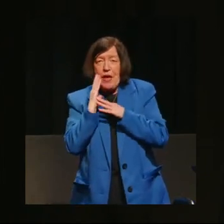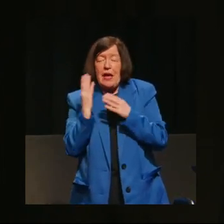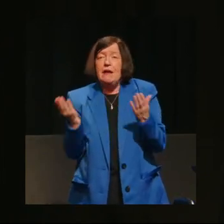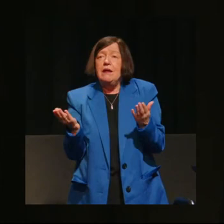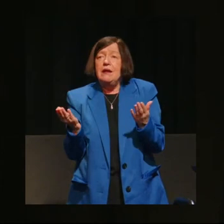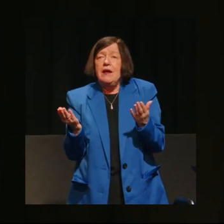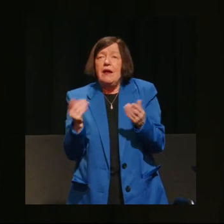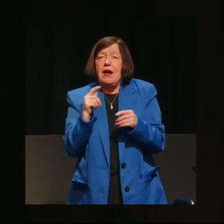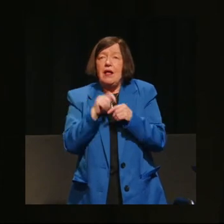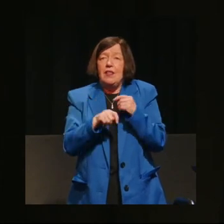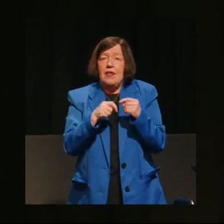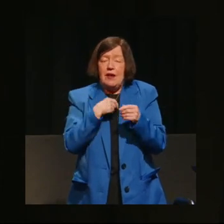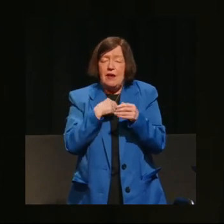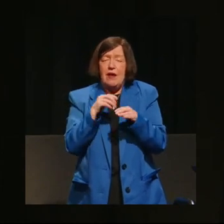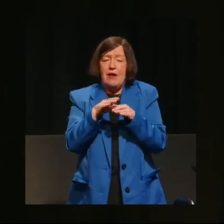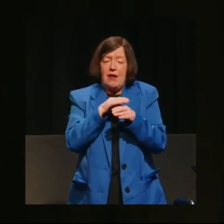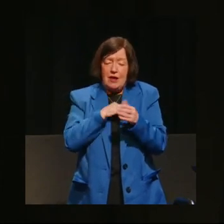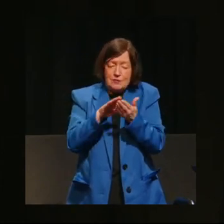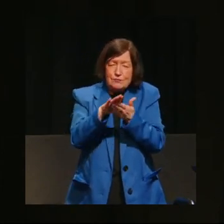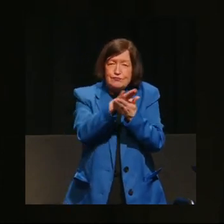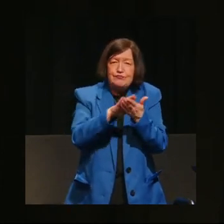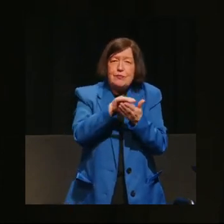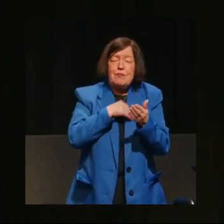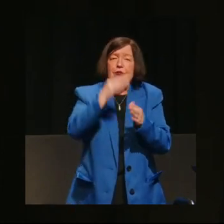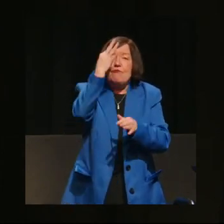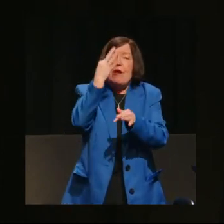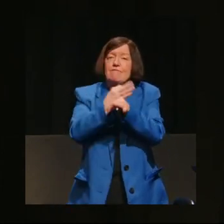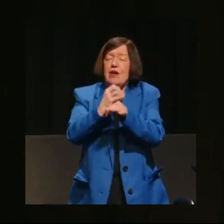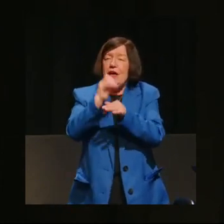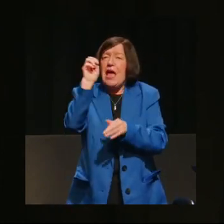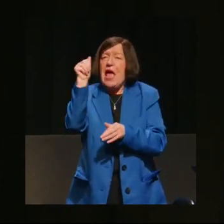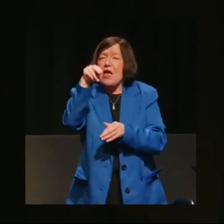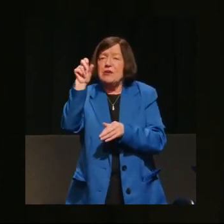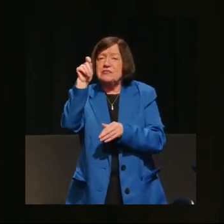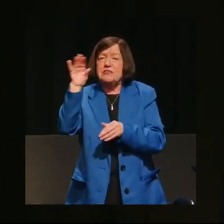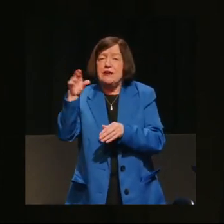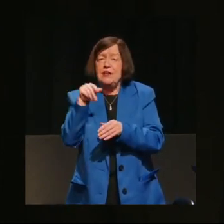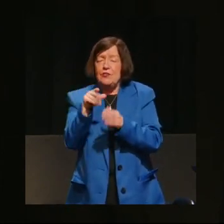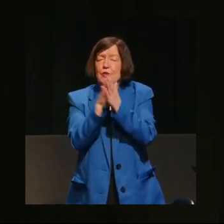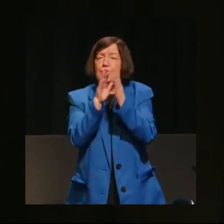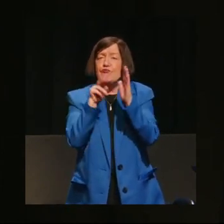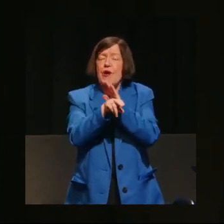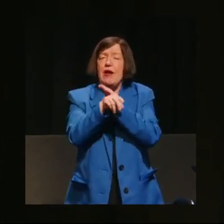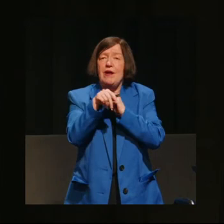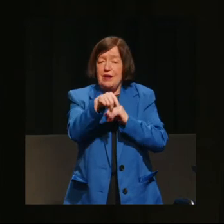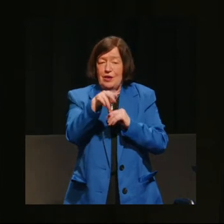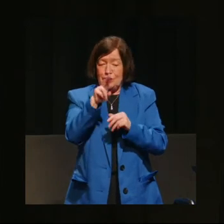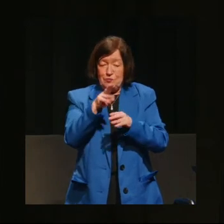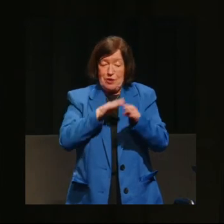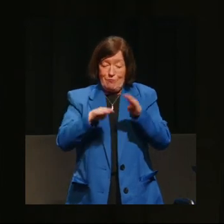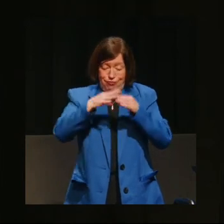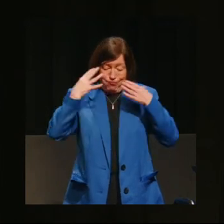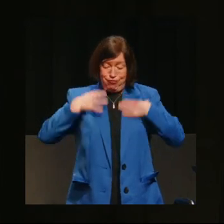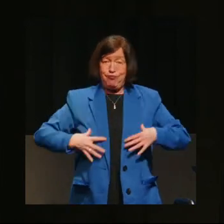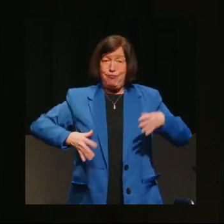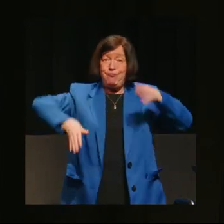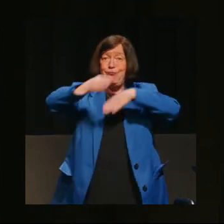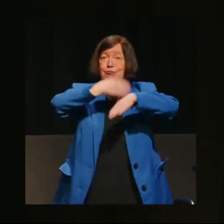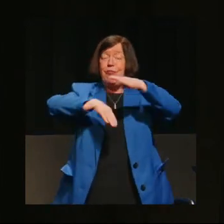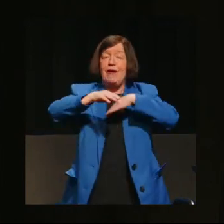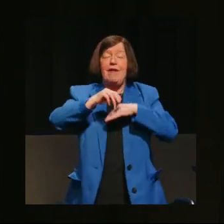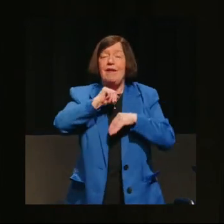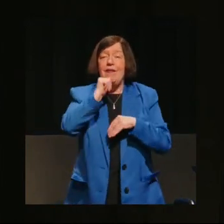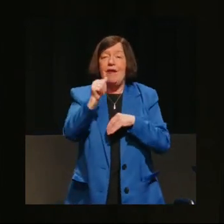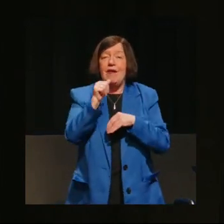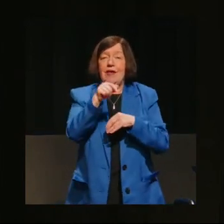unconsciously stroke my grandfather Heyman's talit, the prayer shawl he should have been buried in. Instead,